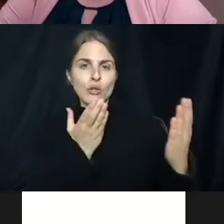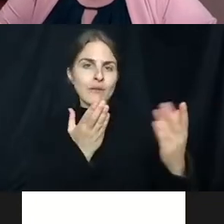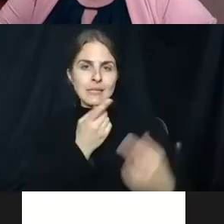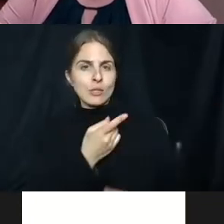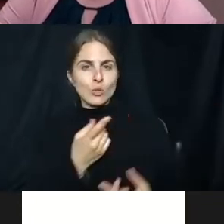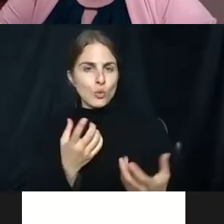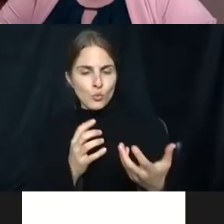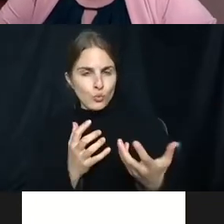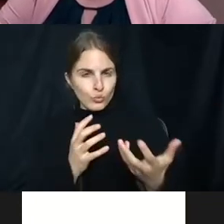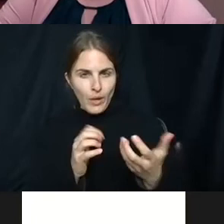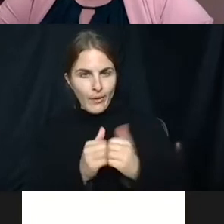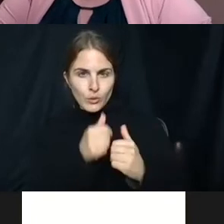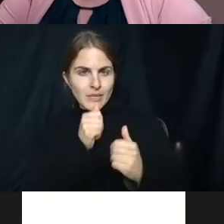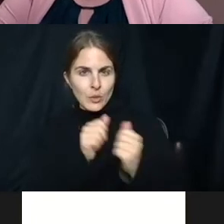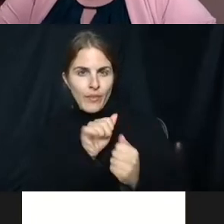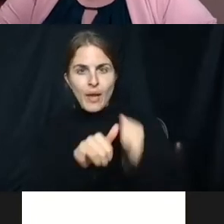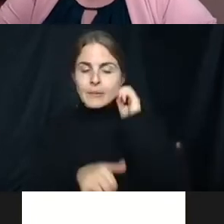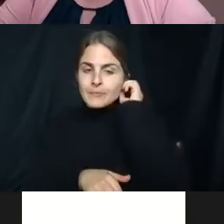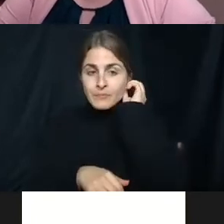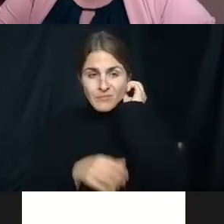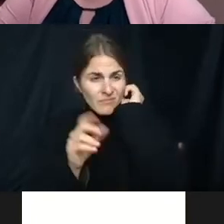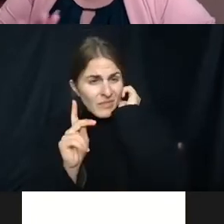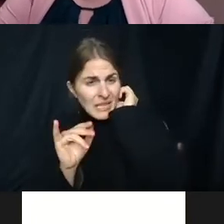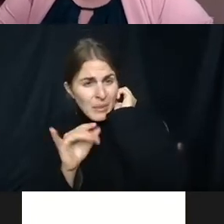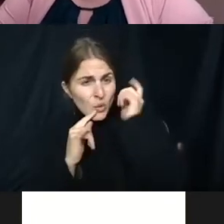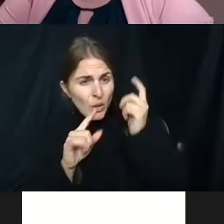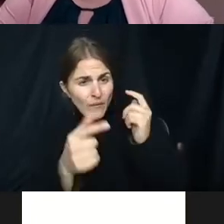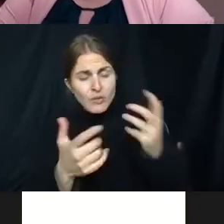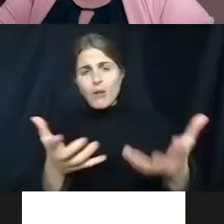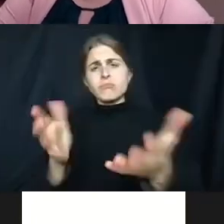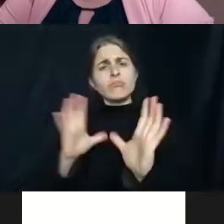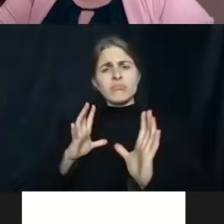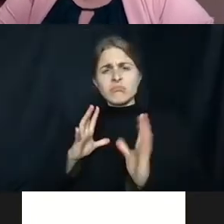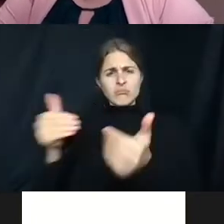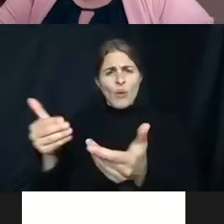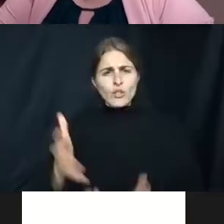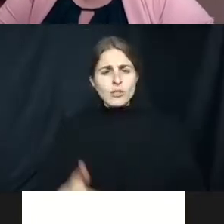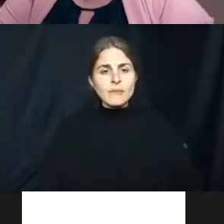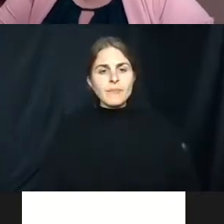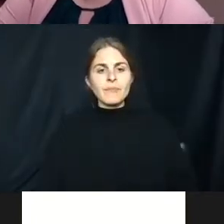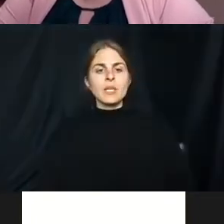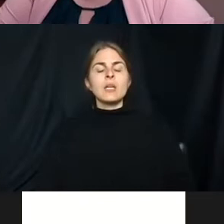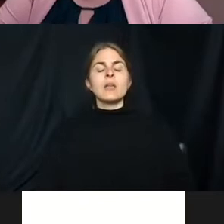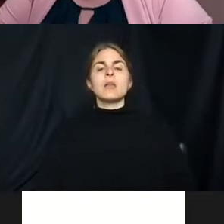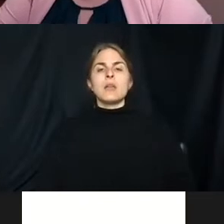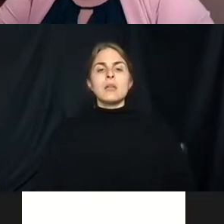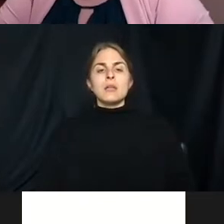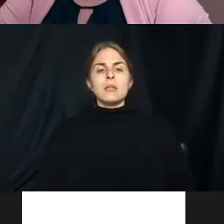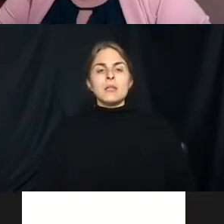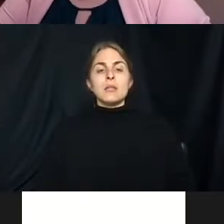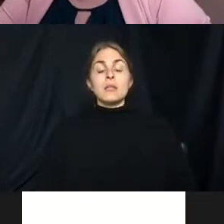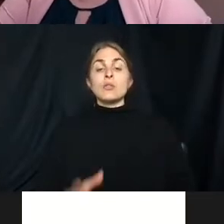So as, I mean, Kimmie, do you want to go first or? Oh, you go ahead. Well, I was just going to say for